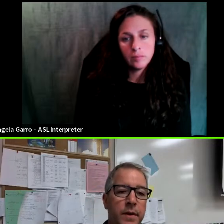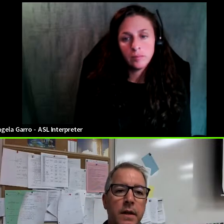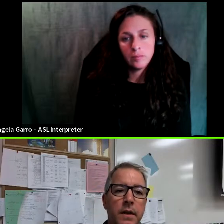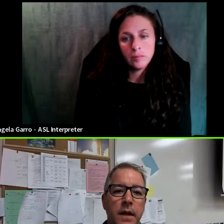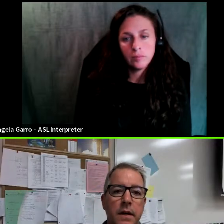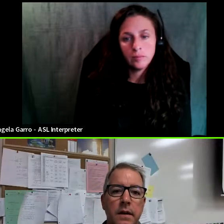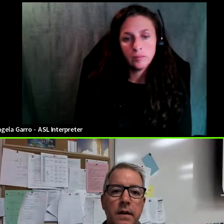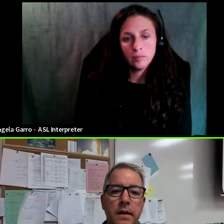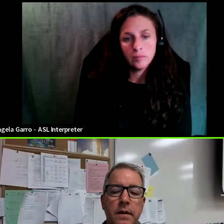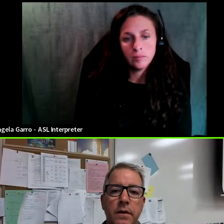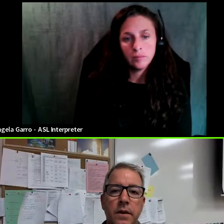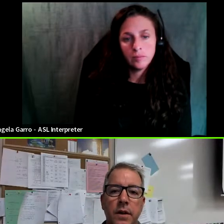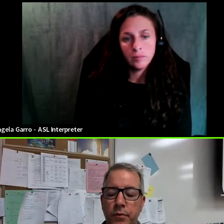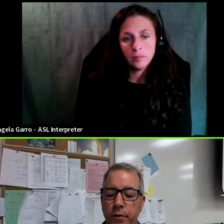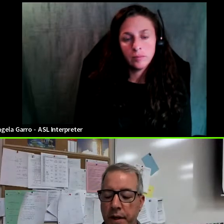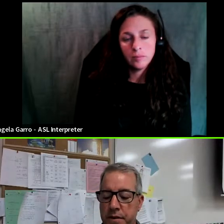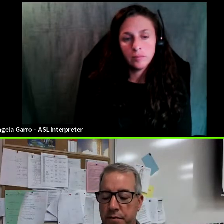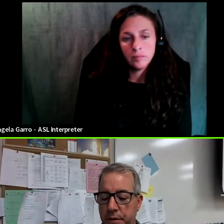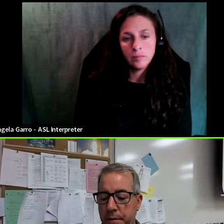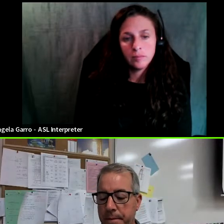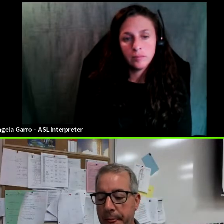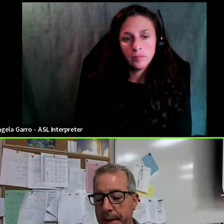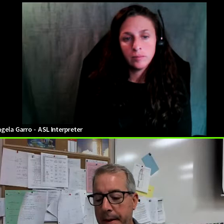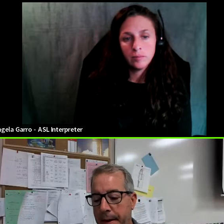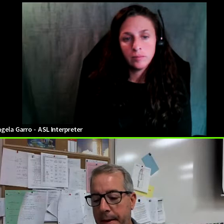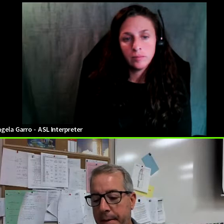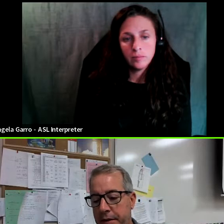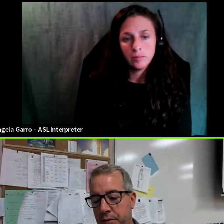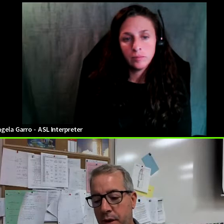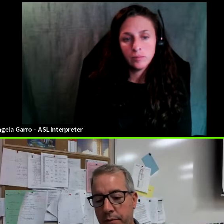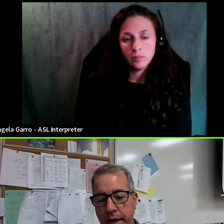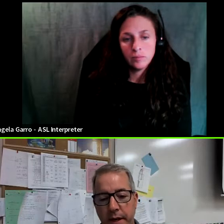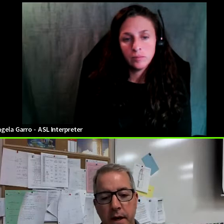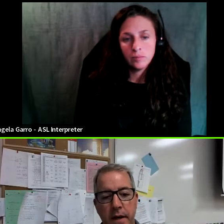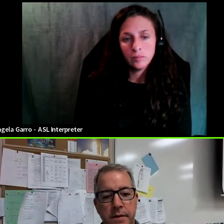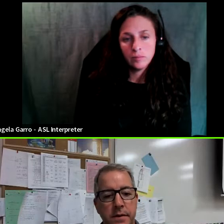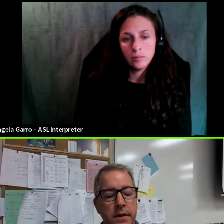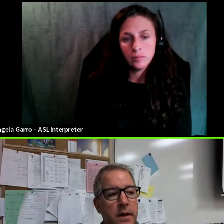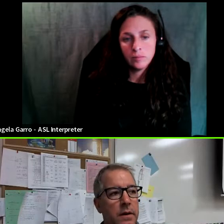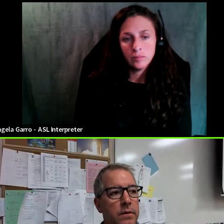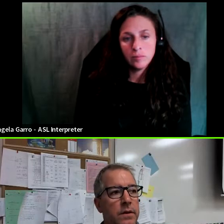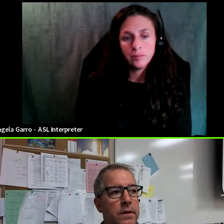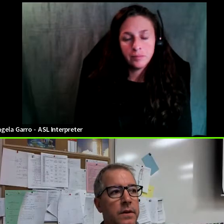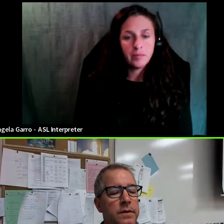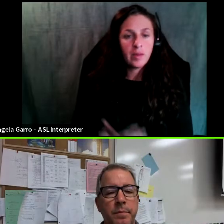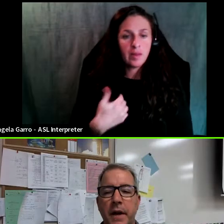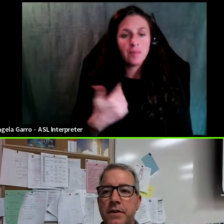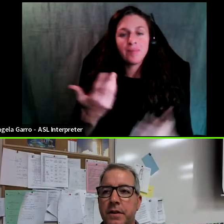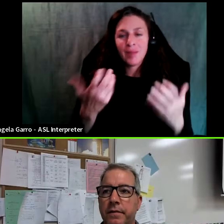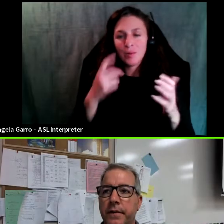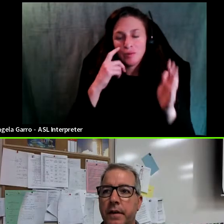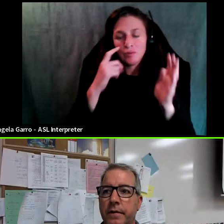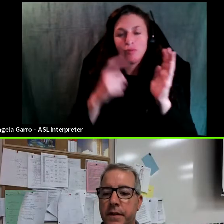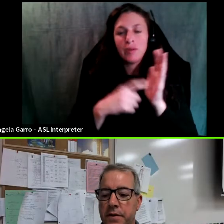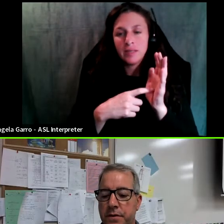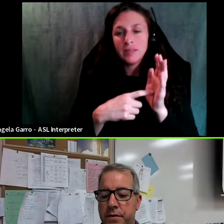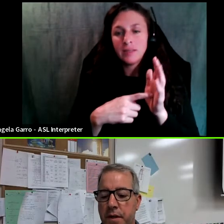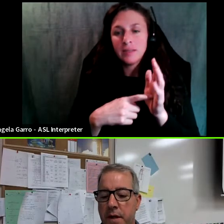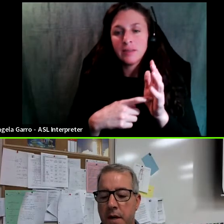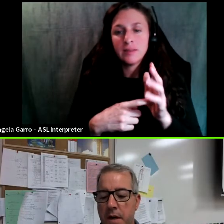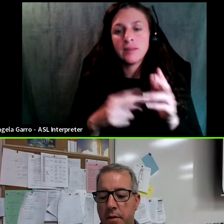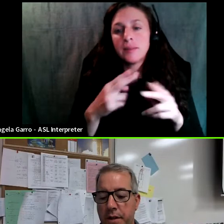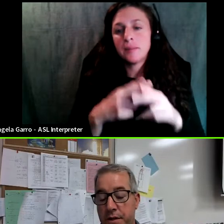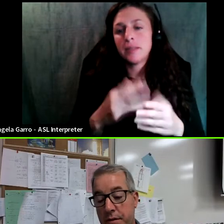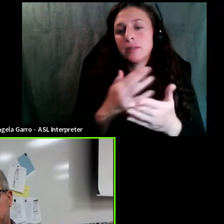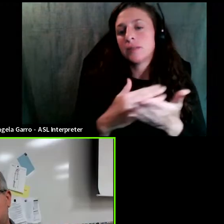a theme that rings true. I do want to recognize, some mention of